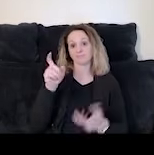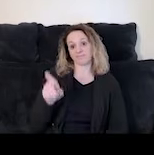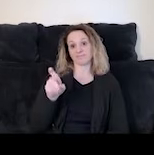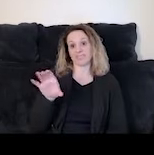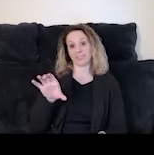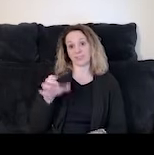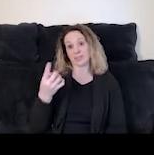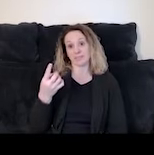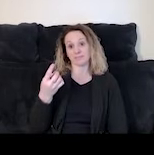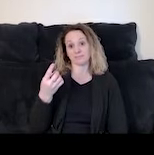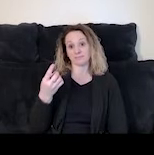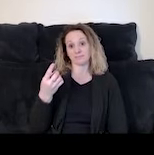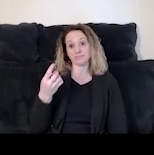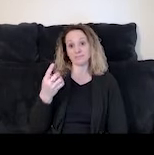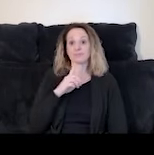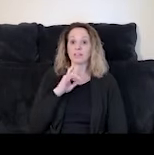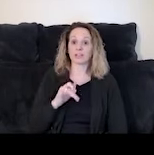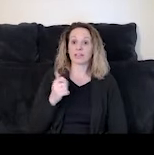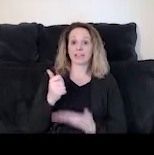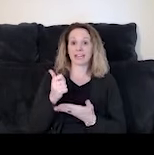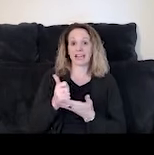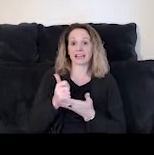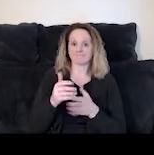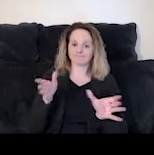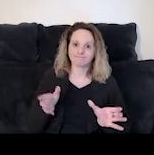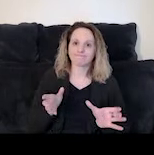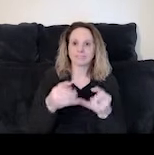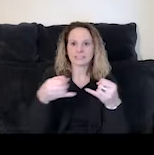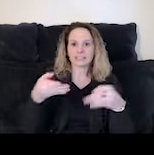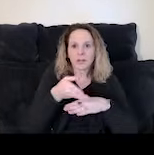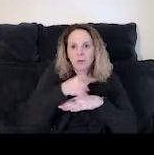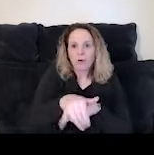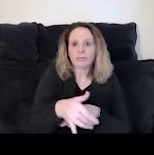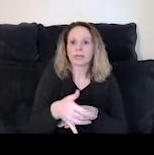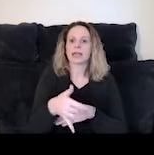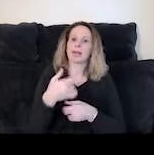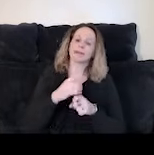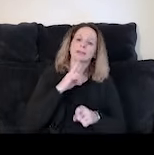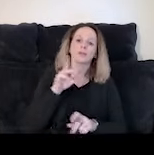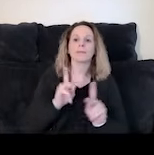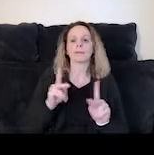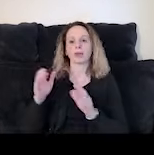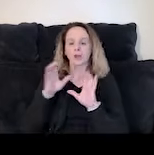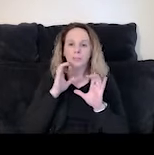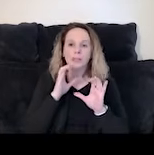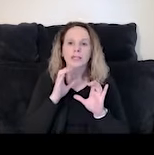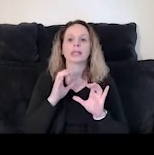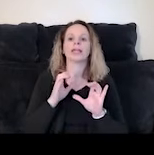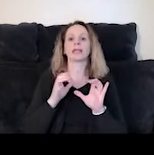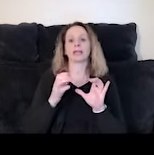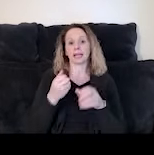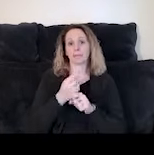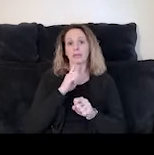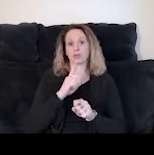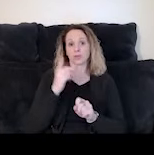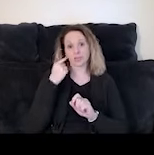some things that really help push those boundaries. But bringing people along, communicating, sharing information, being transparent,